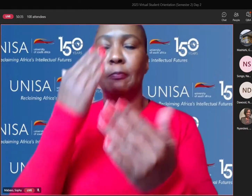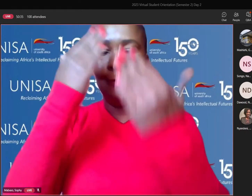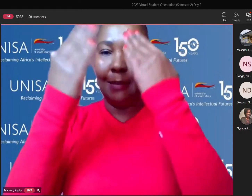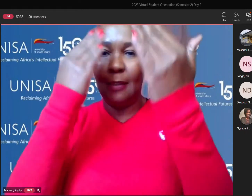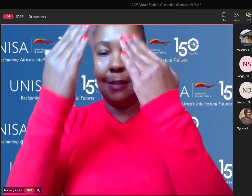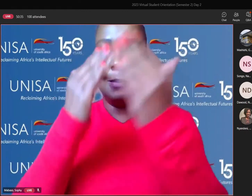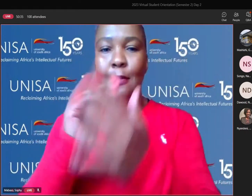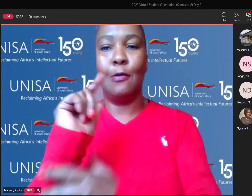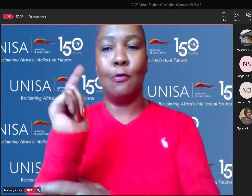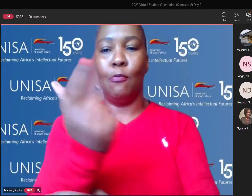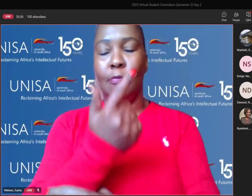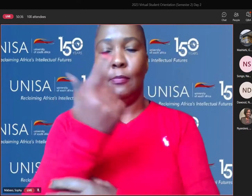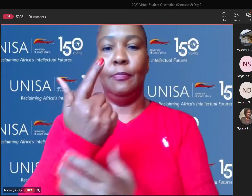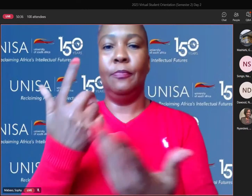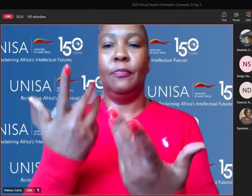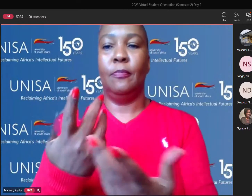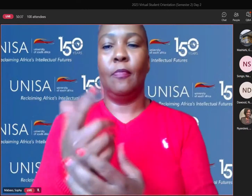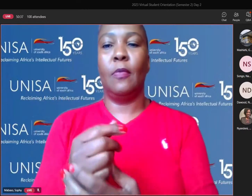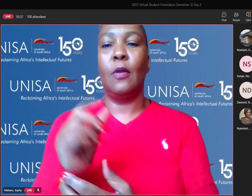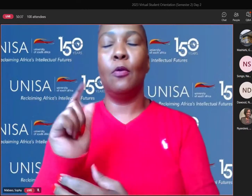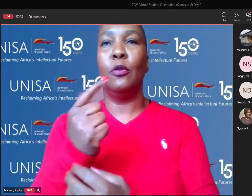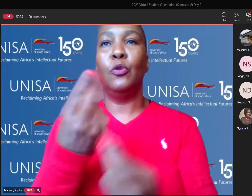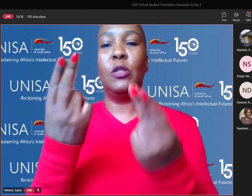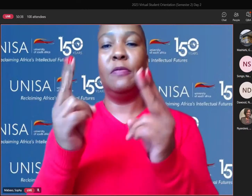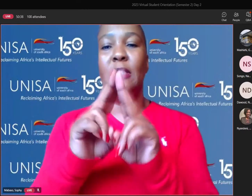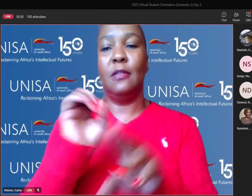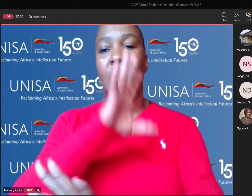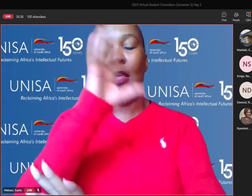and all the Unisa students.